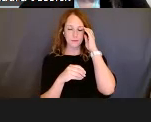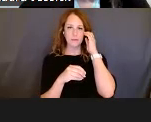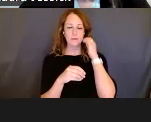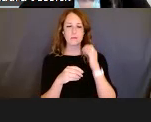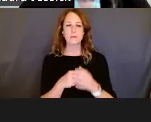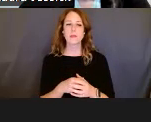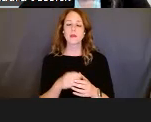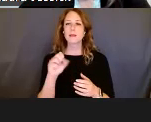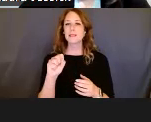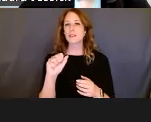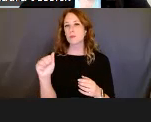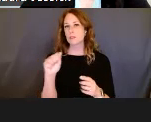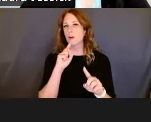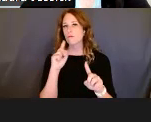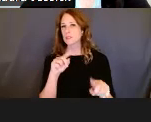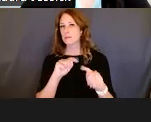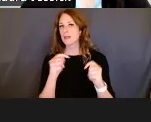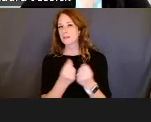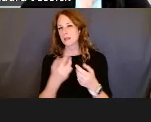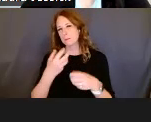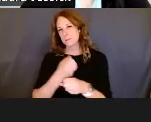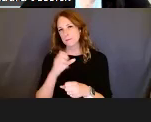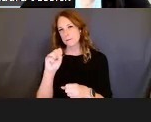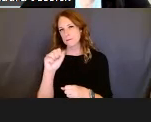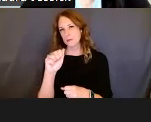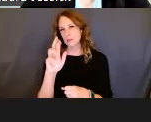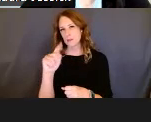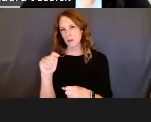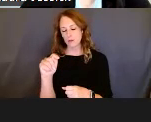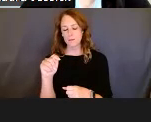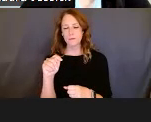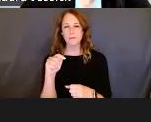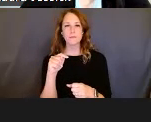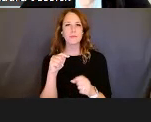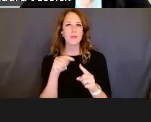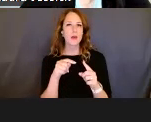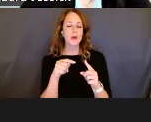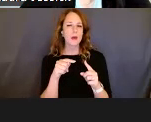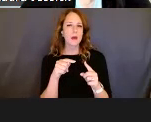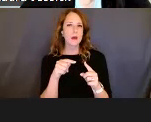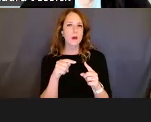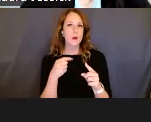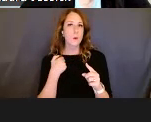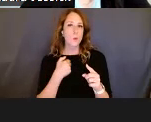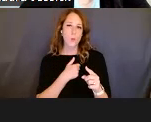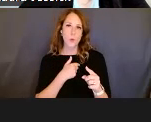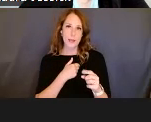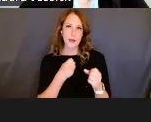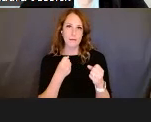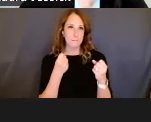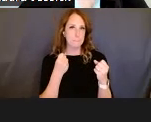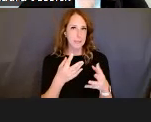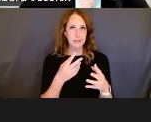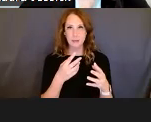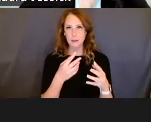the sexual assault response team, which is also known as SART, this is an opportunity for, again, because we are multidisciplinary